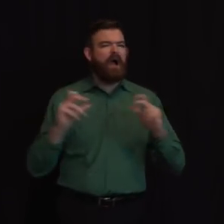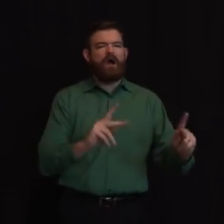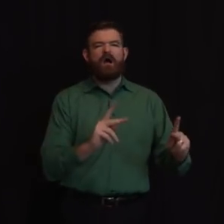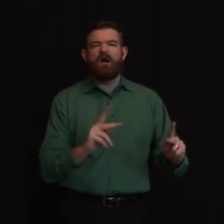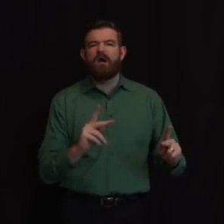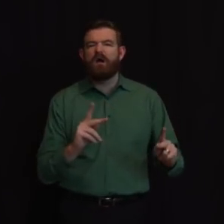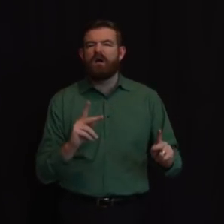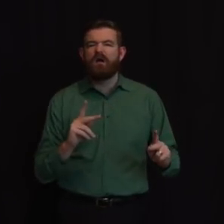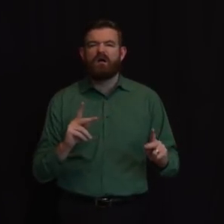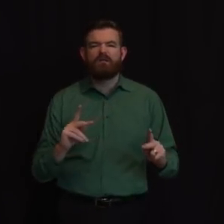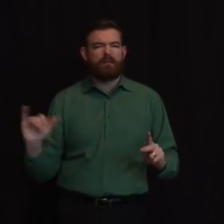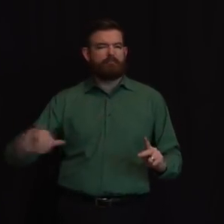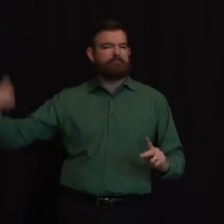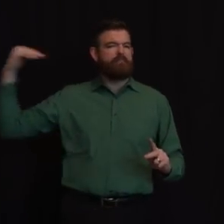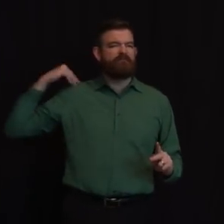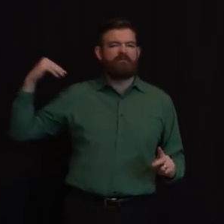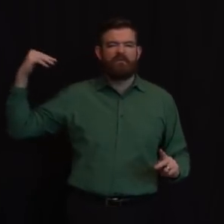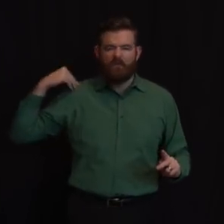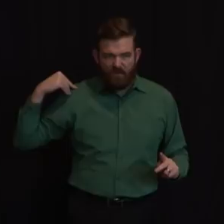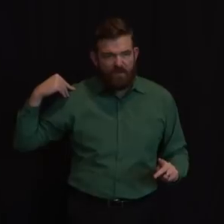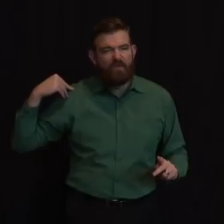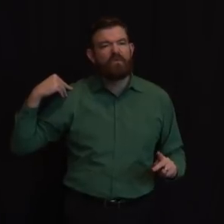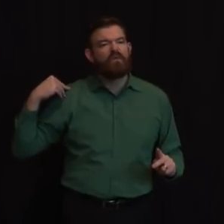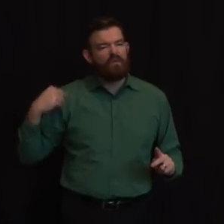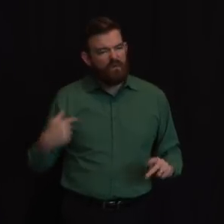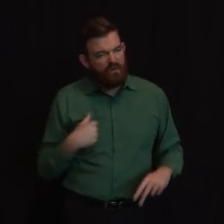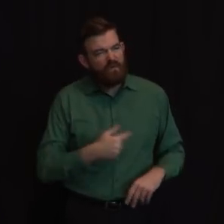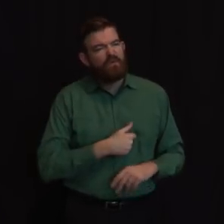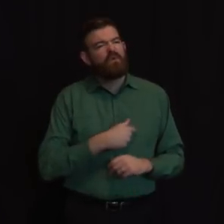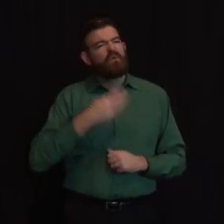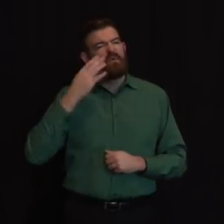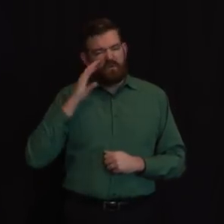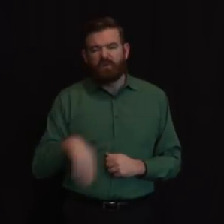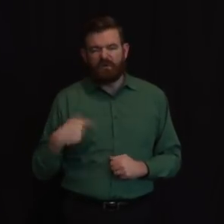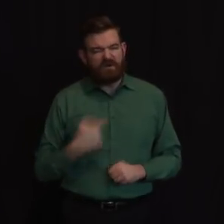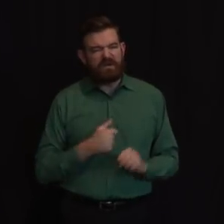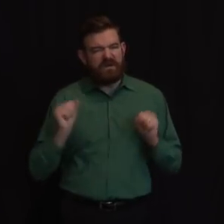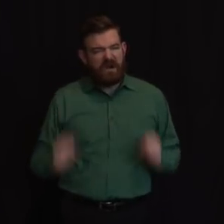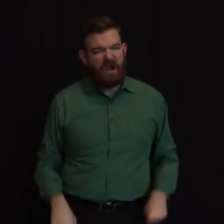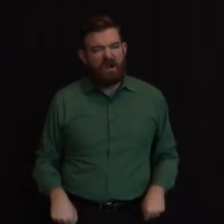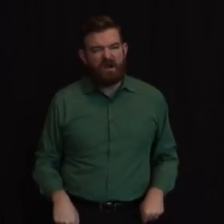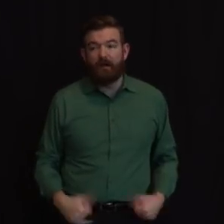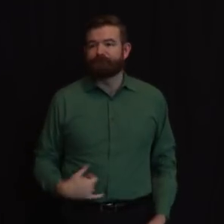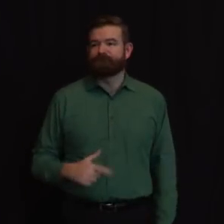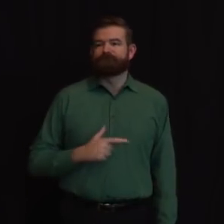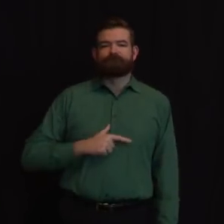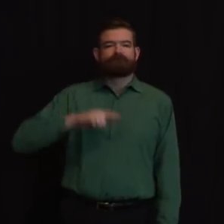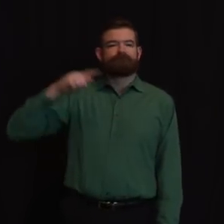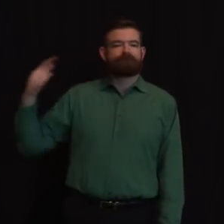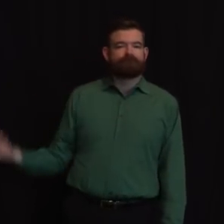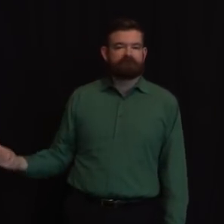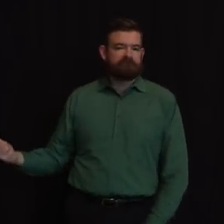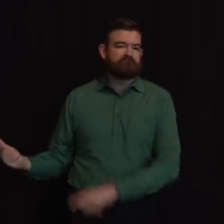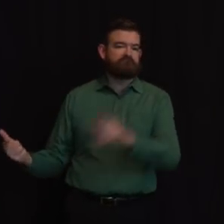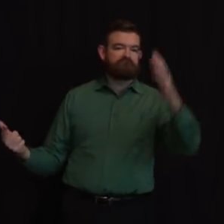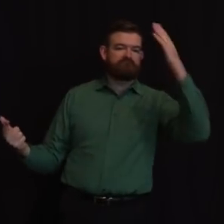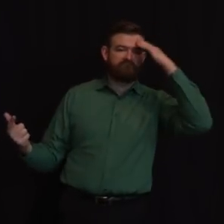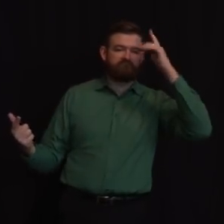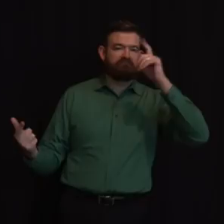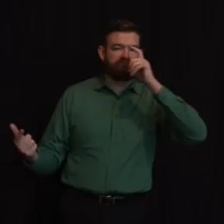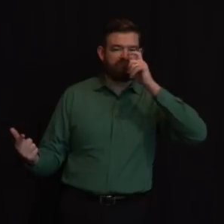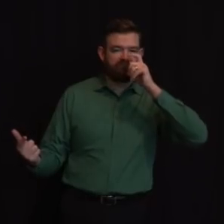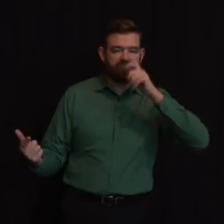to where we know it can be again. With that, please help me welcome the woman who needs no introduction, the Commissioner of the Department of